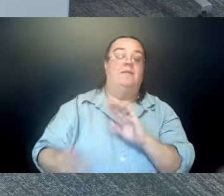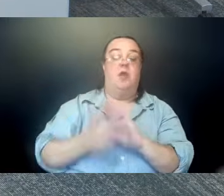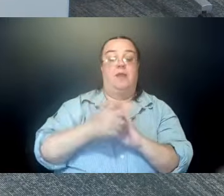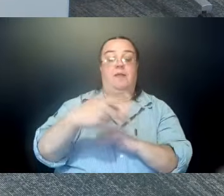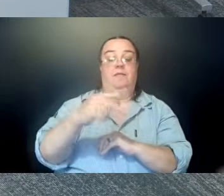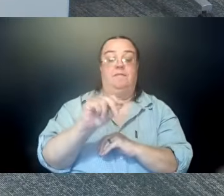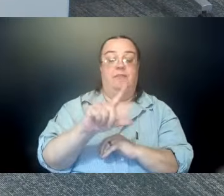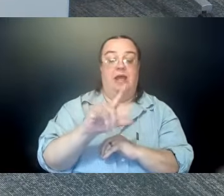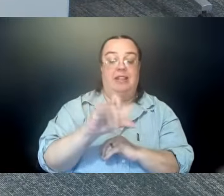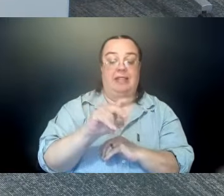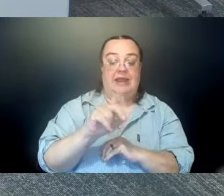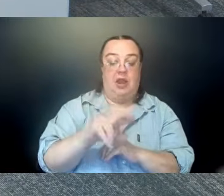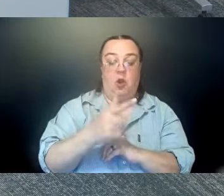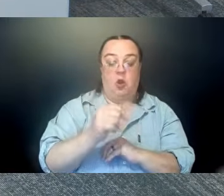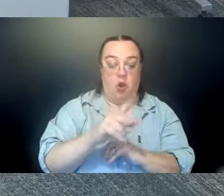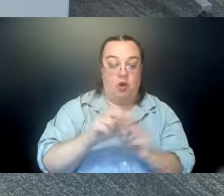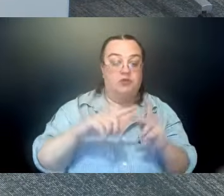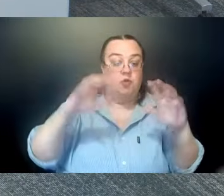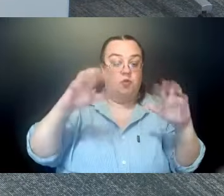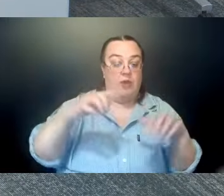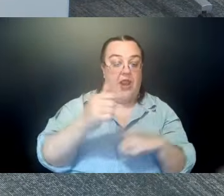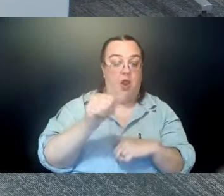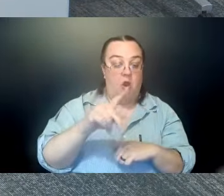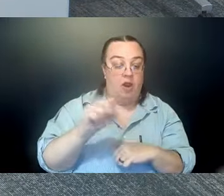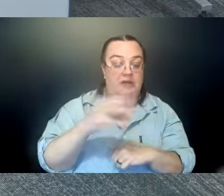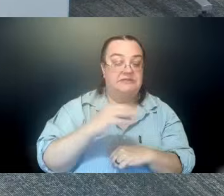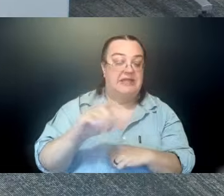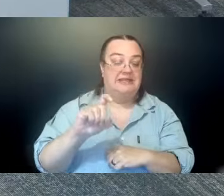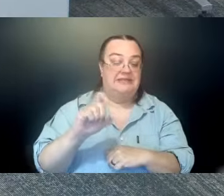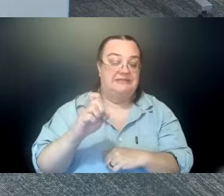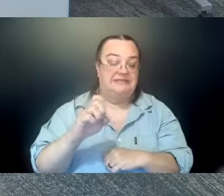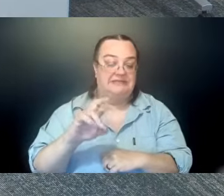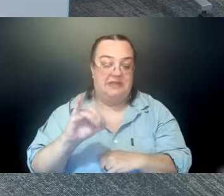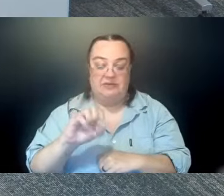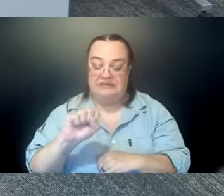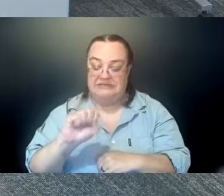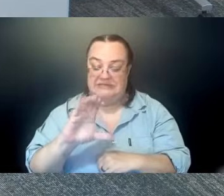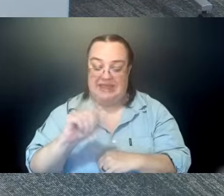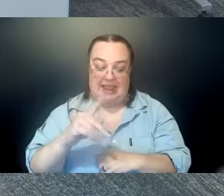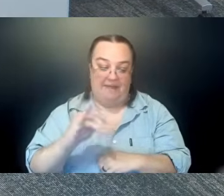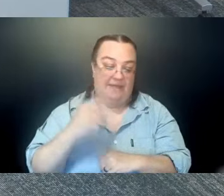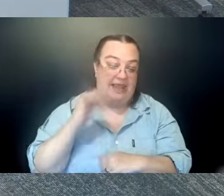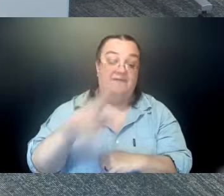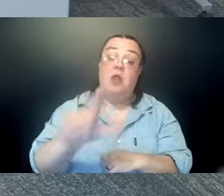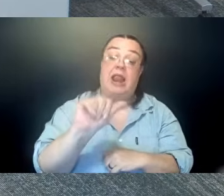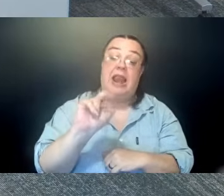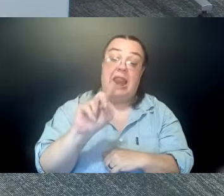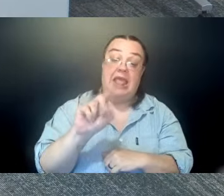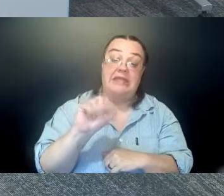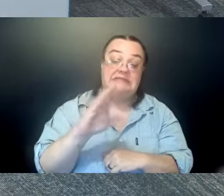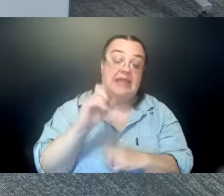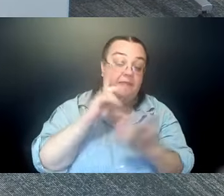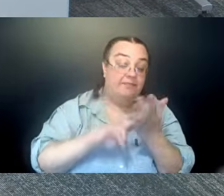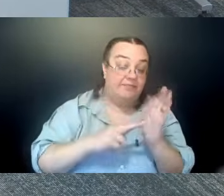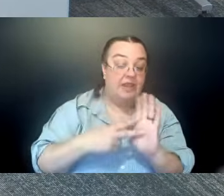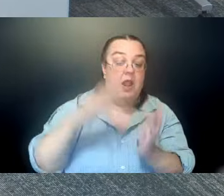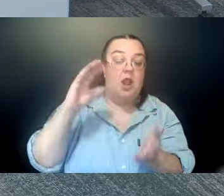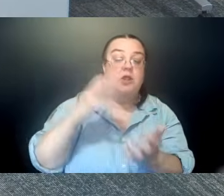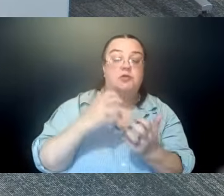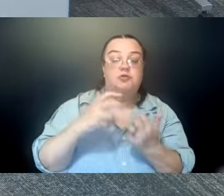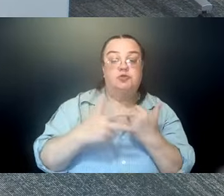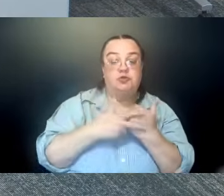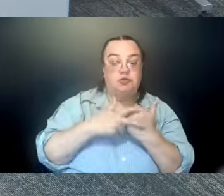rain gardens, and xeriscaping. If your landscape is intended to conserve water, lower maintenance